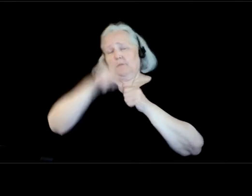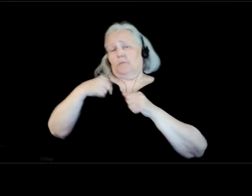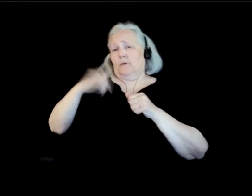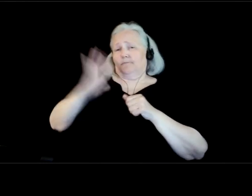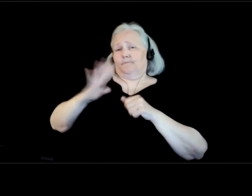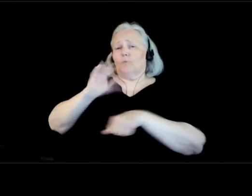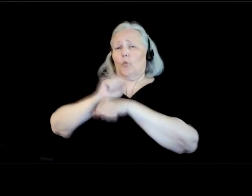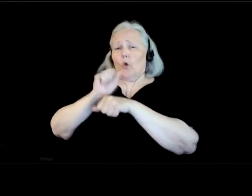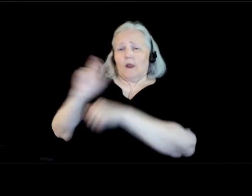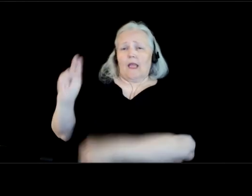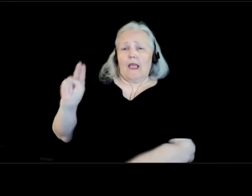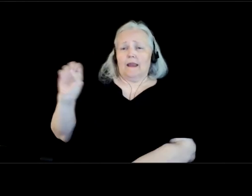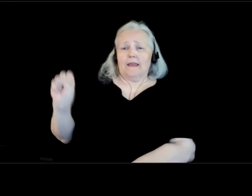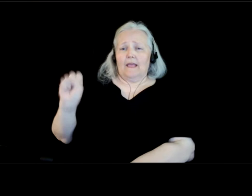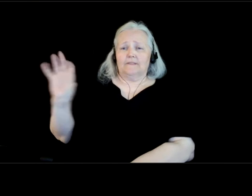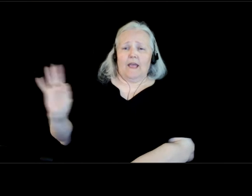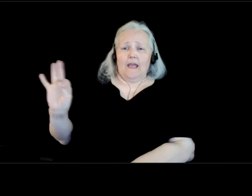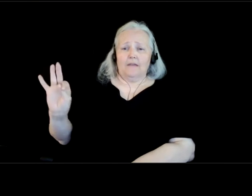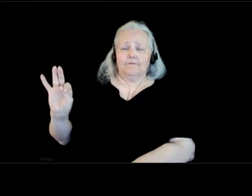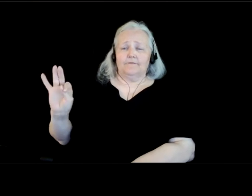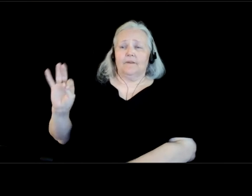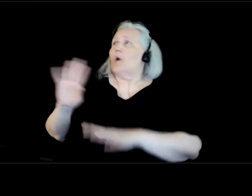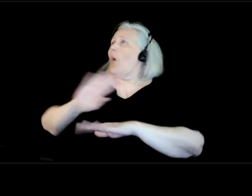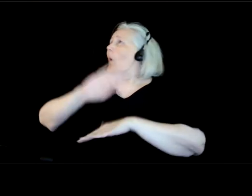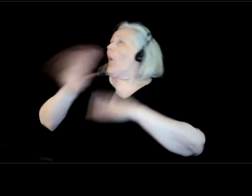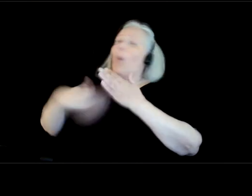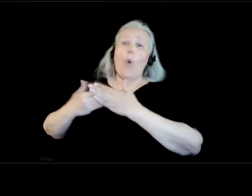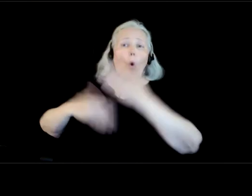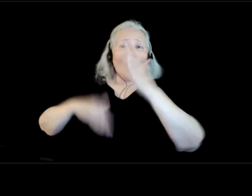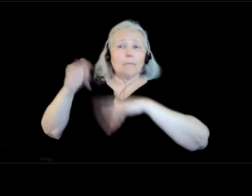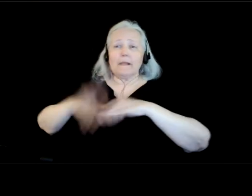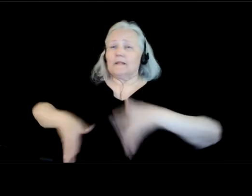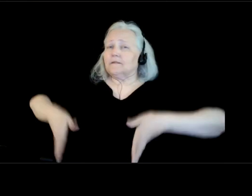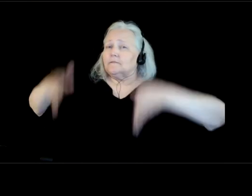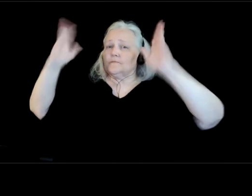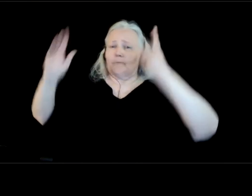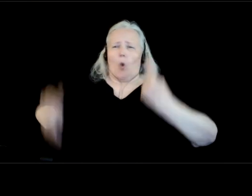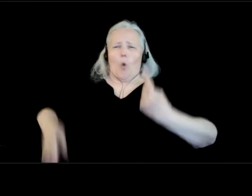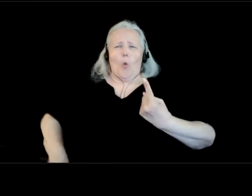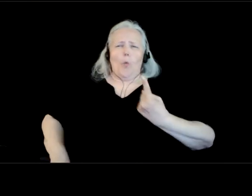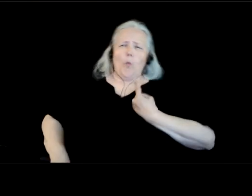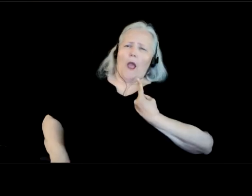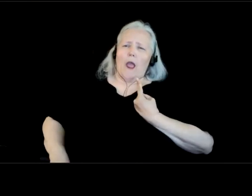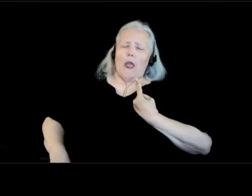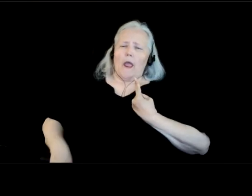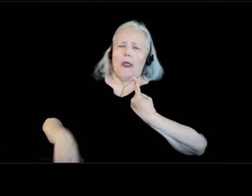Foundation, where I was the only one in the building that, you know, was understood